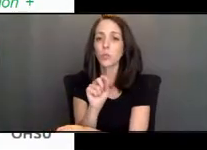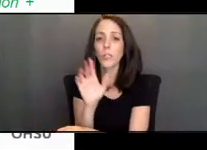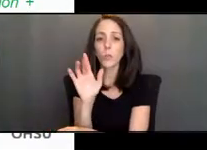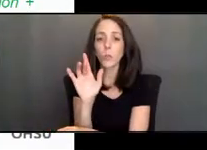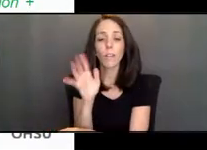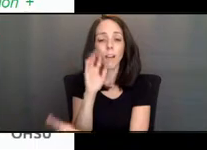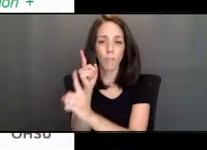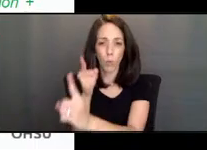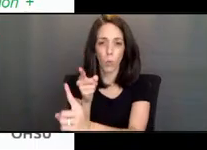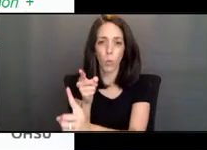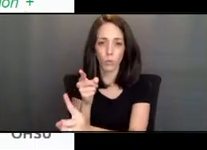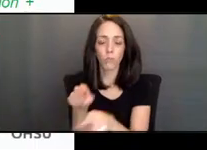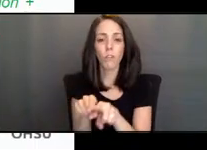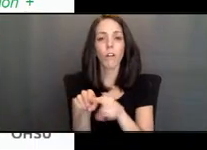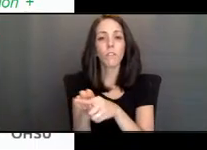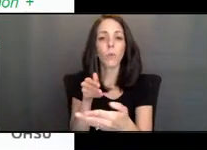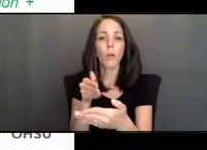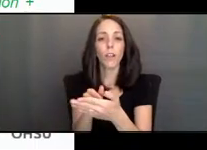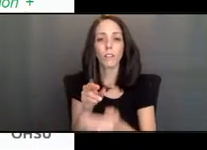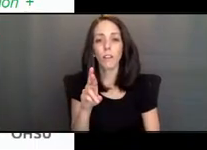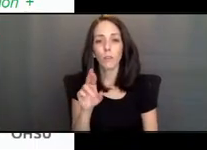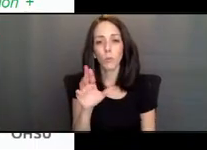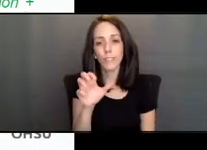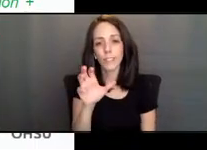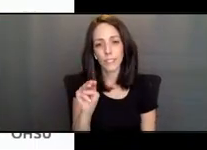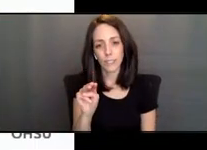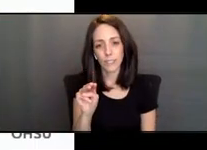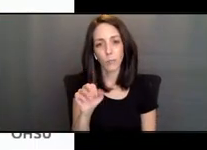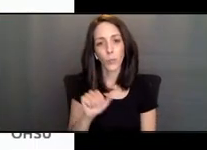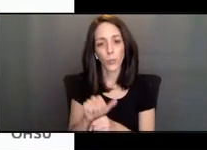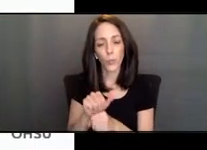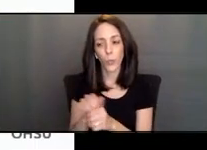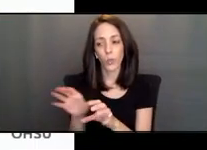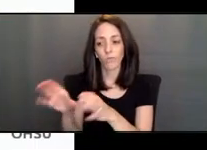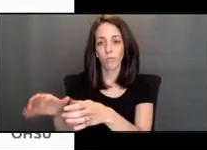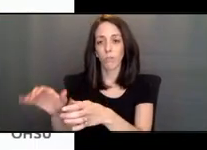and anti-racism work. Next slide.